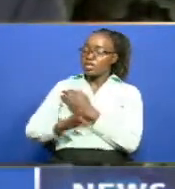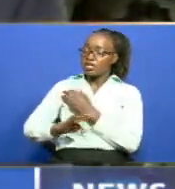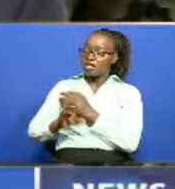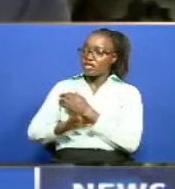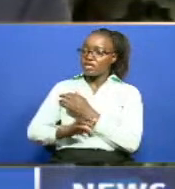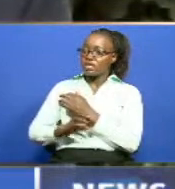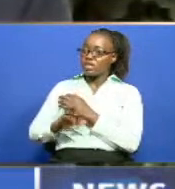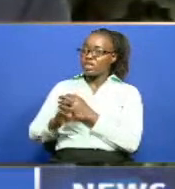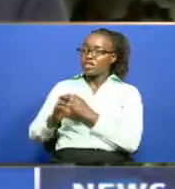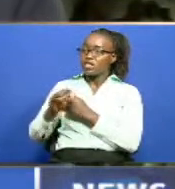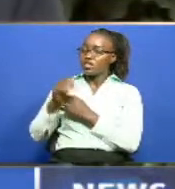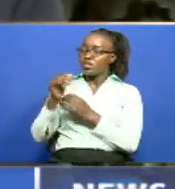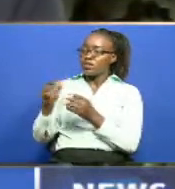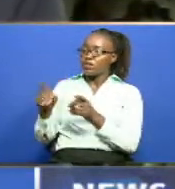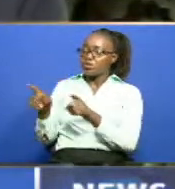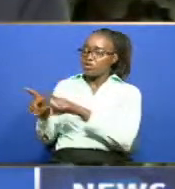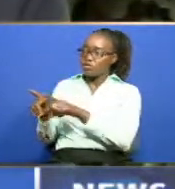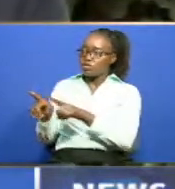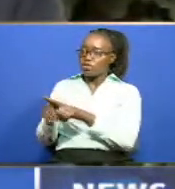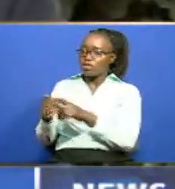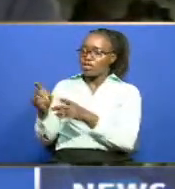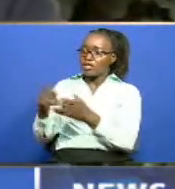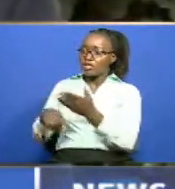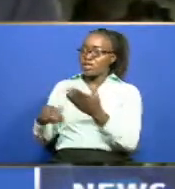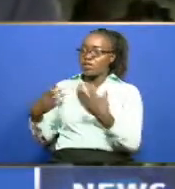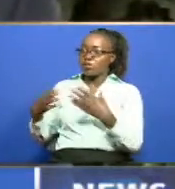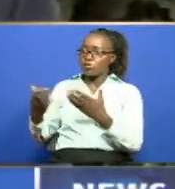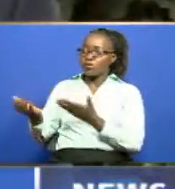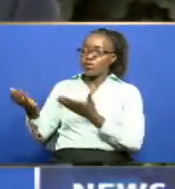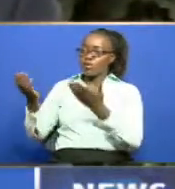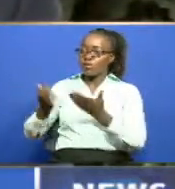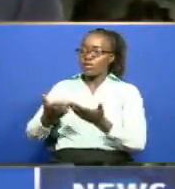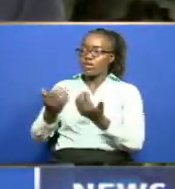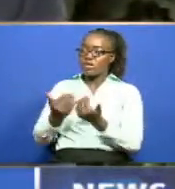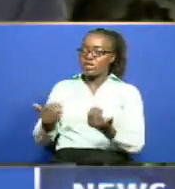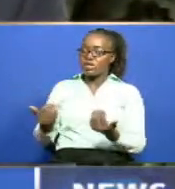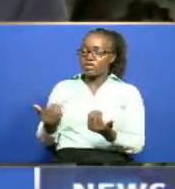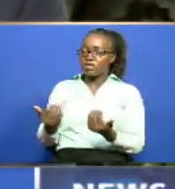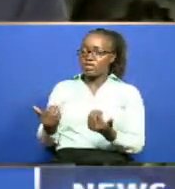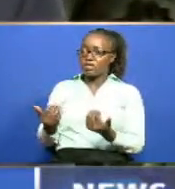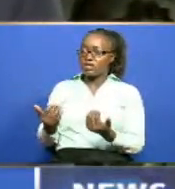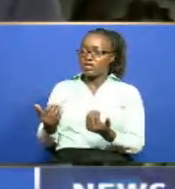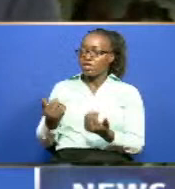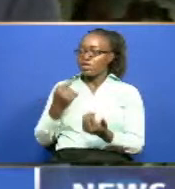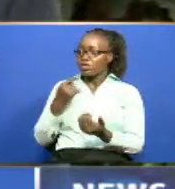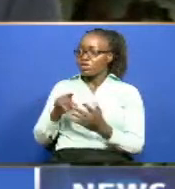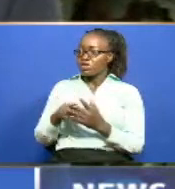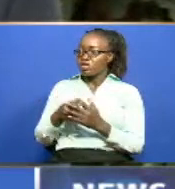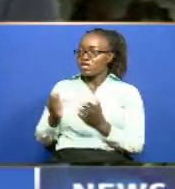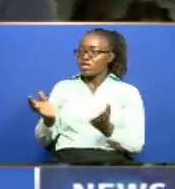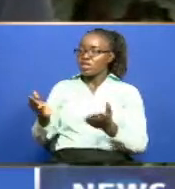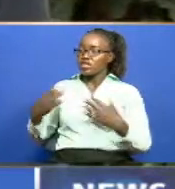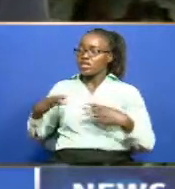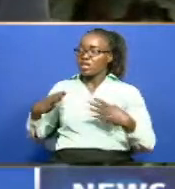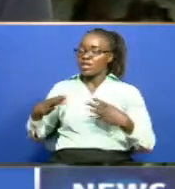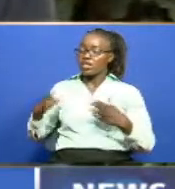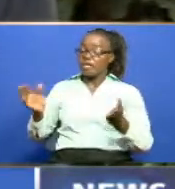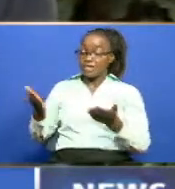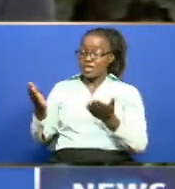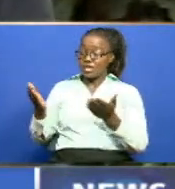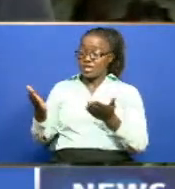you're not similarly taxing people who import products. So you start encouraging people to import